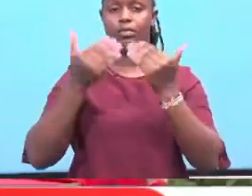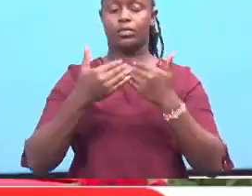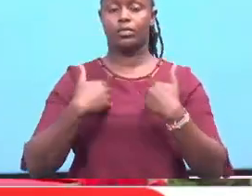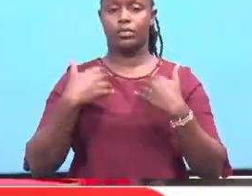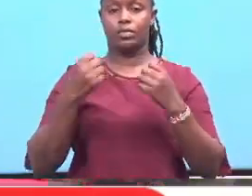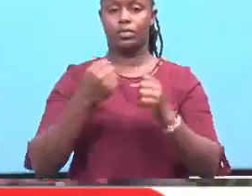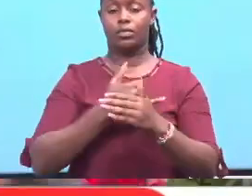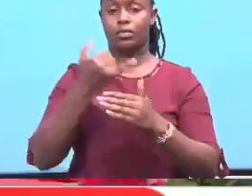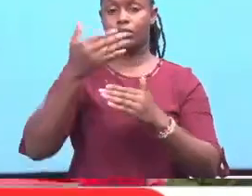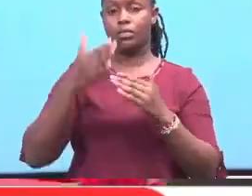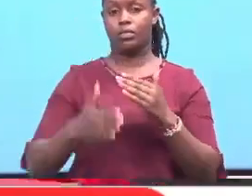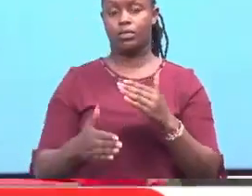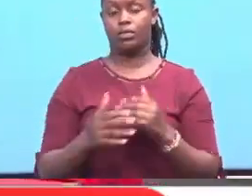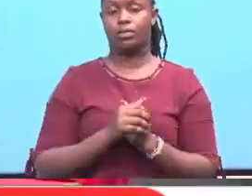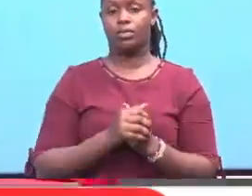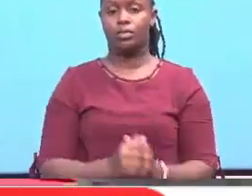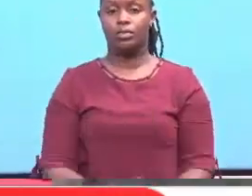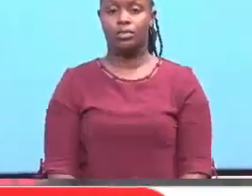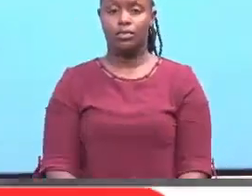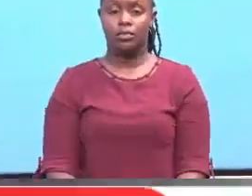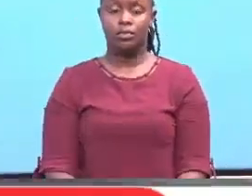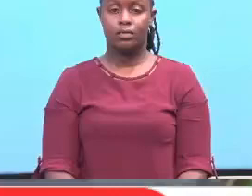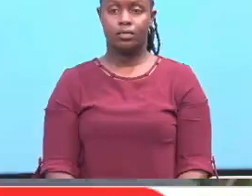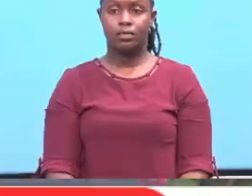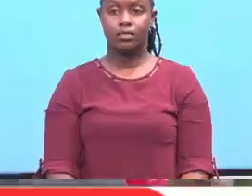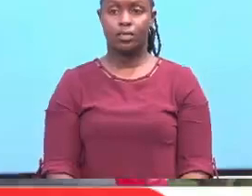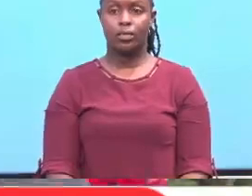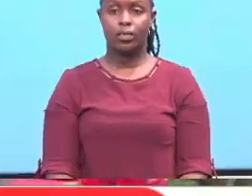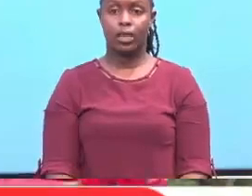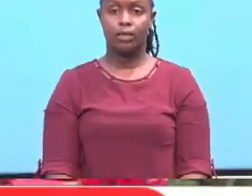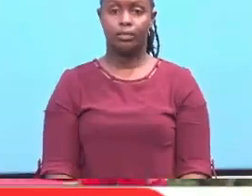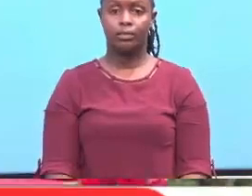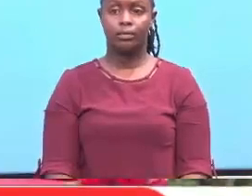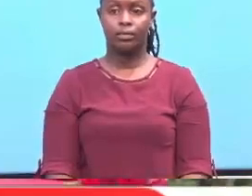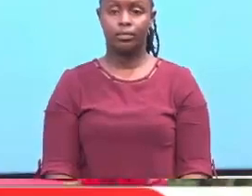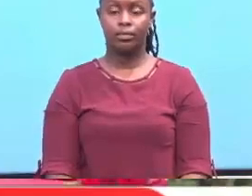coverage, UHC. George Maringa for TV 47 at State House, Nairobi.